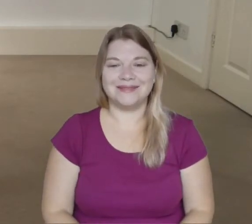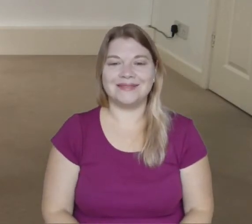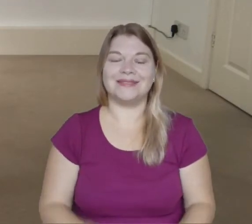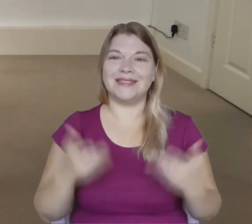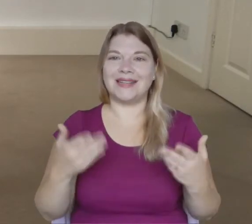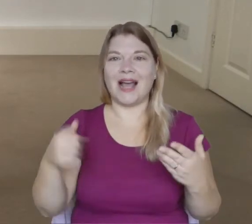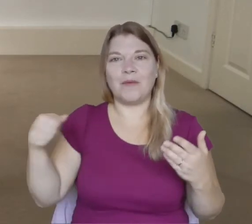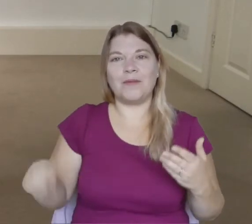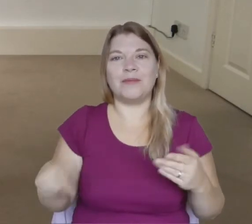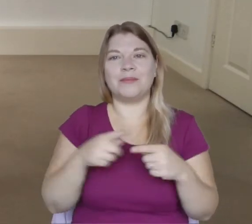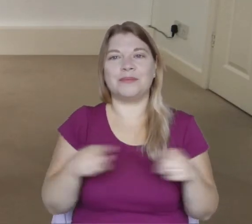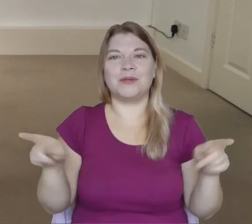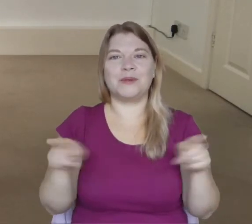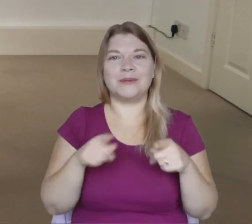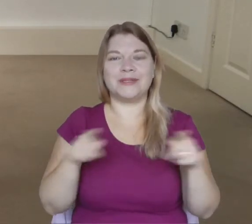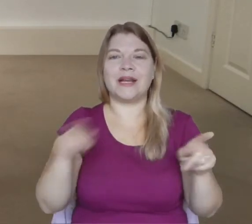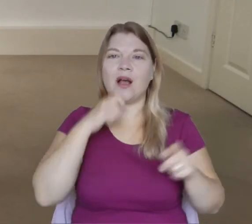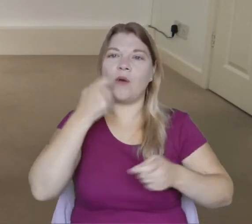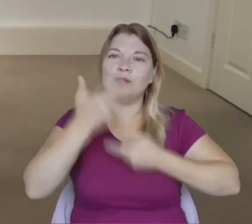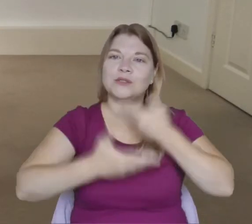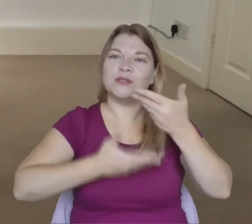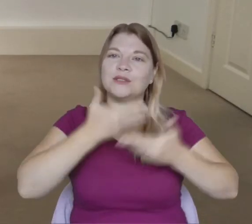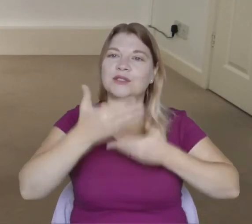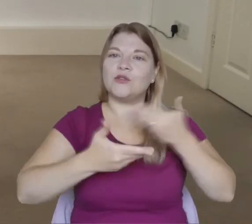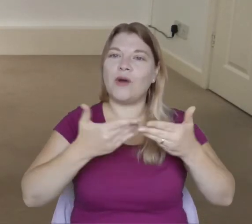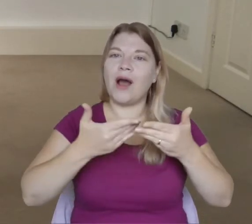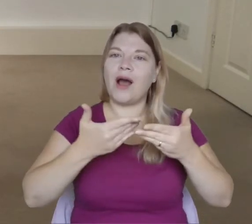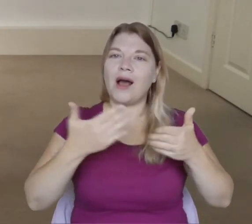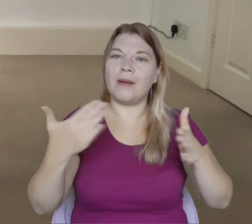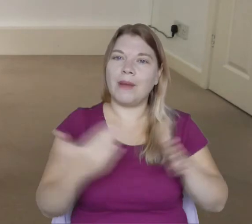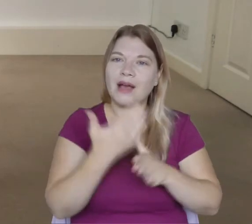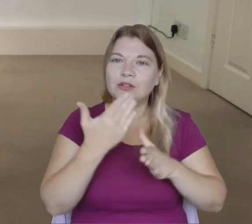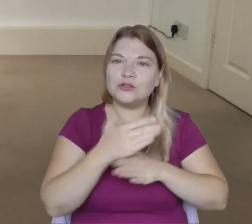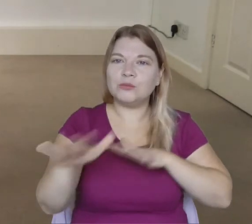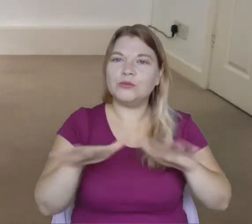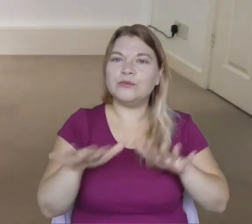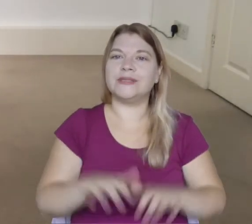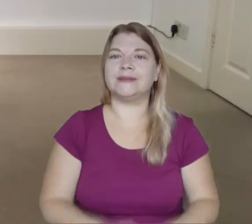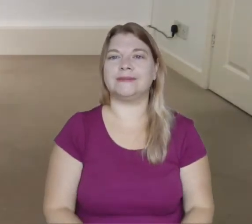on some music and I'll describe what I'm doing it as we go through.